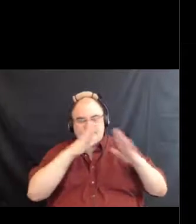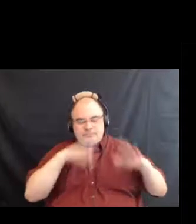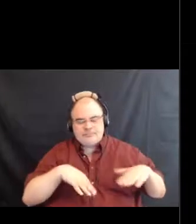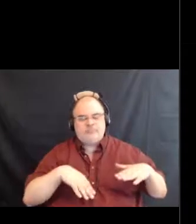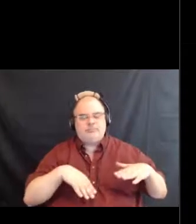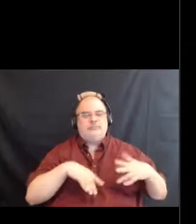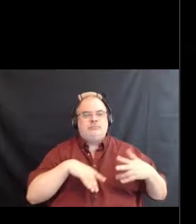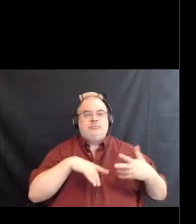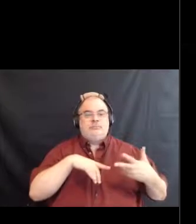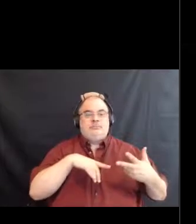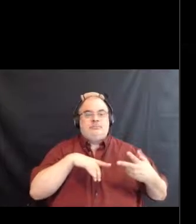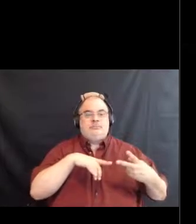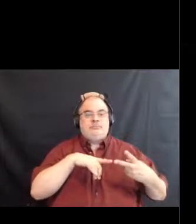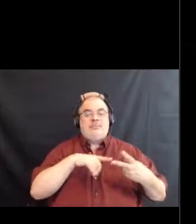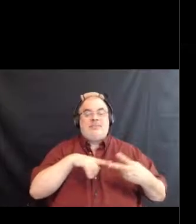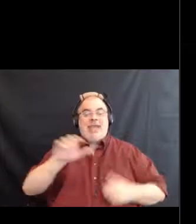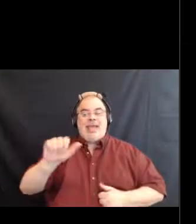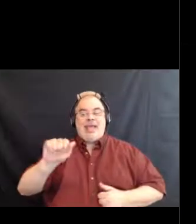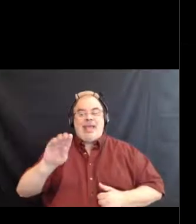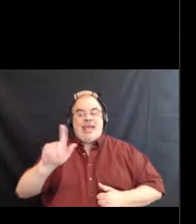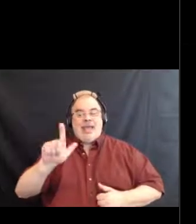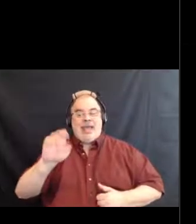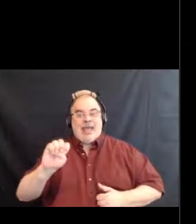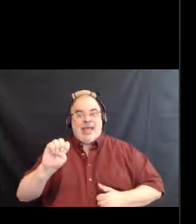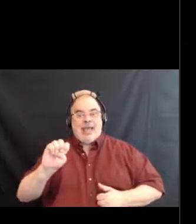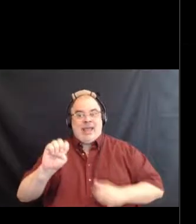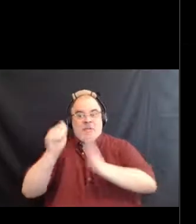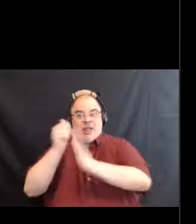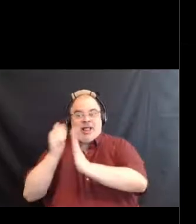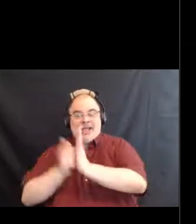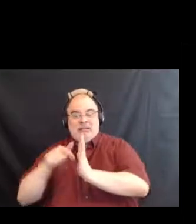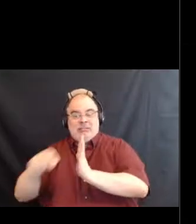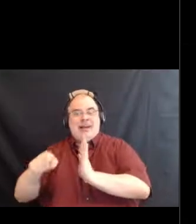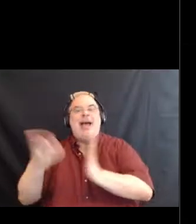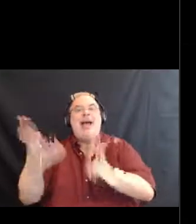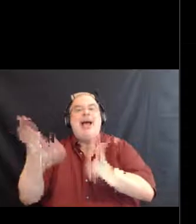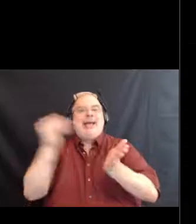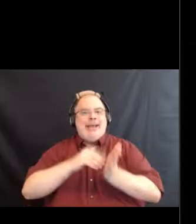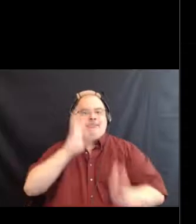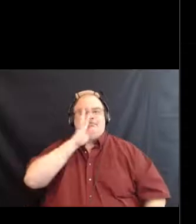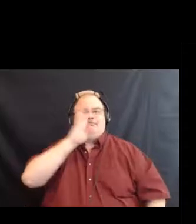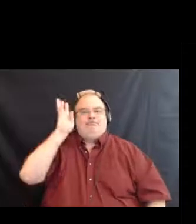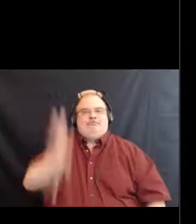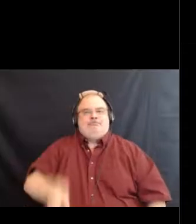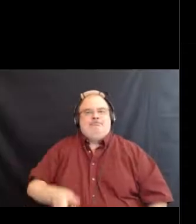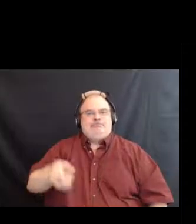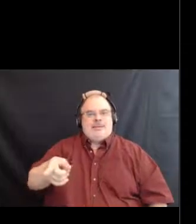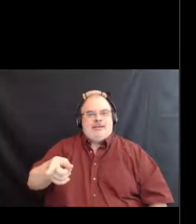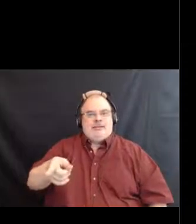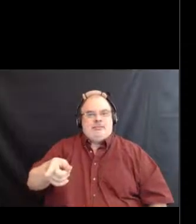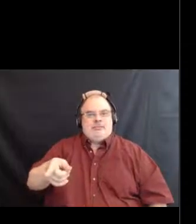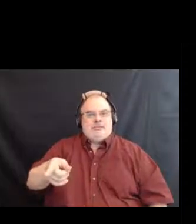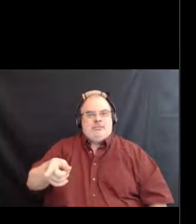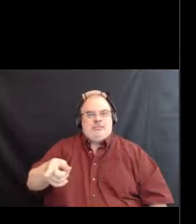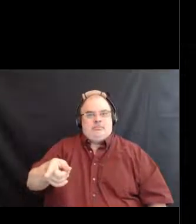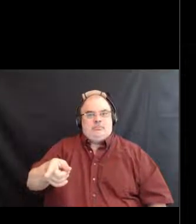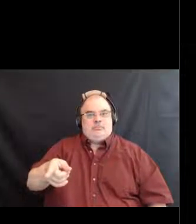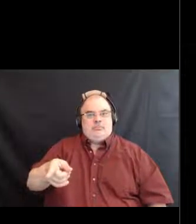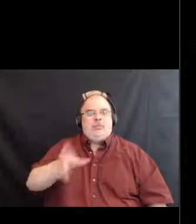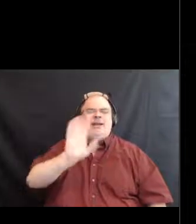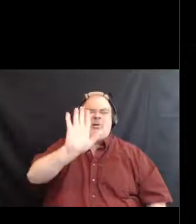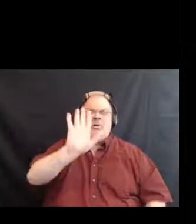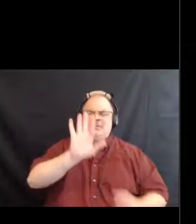Generally, funds in an ABLE account are disregarded when determining eligibility for SSI. But there are some